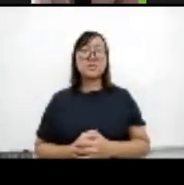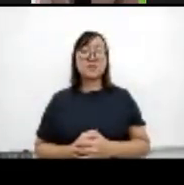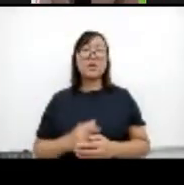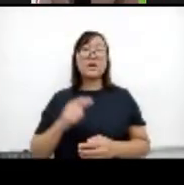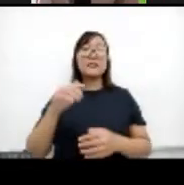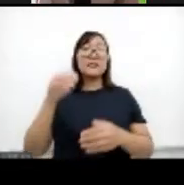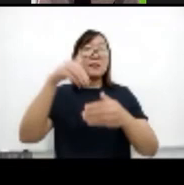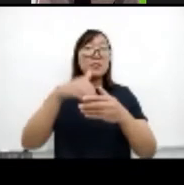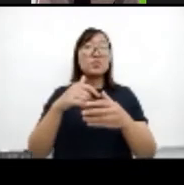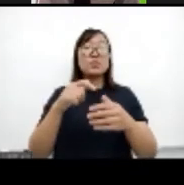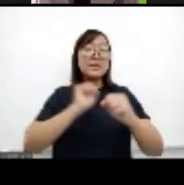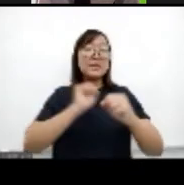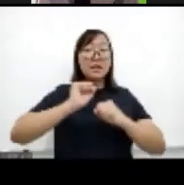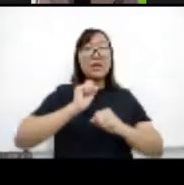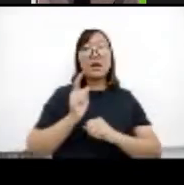Om